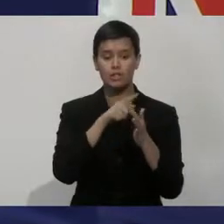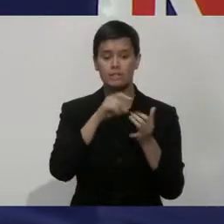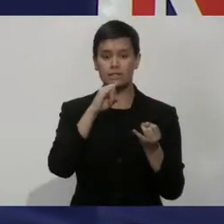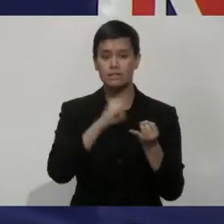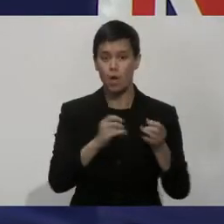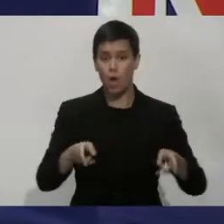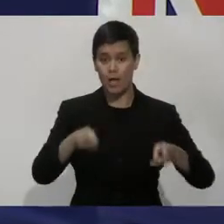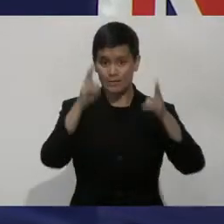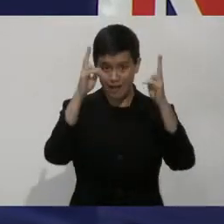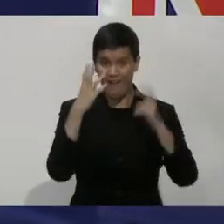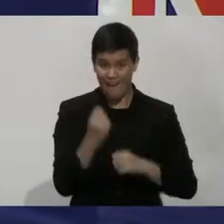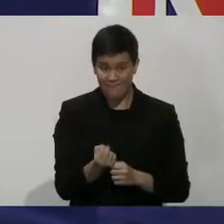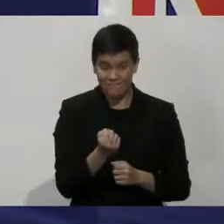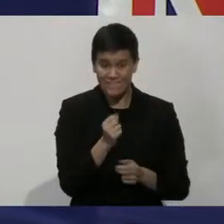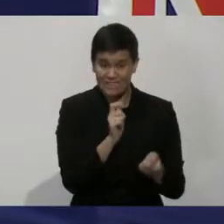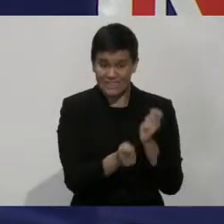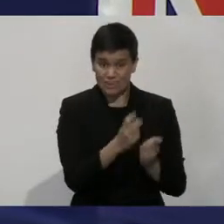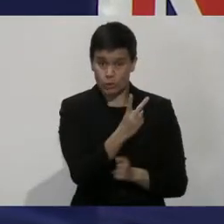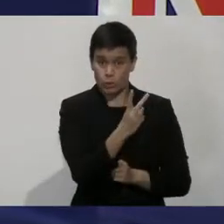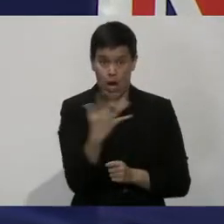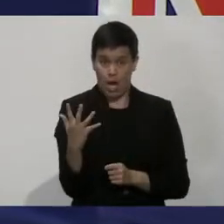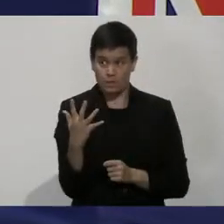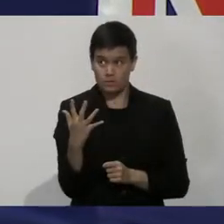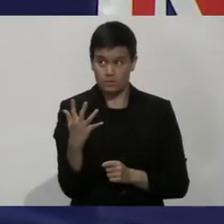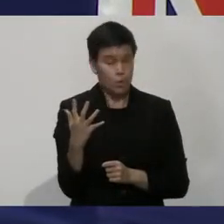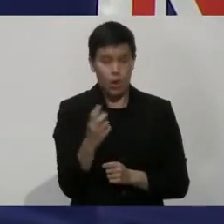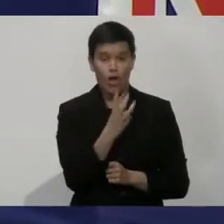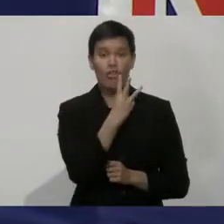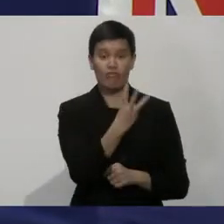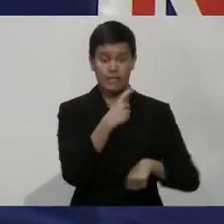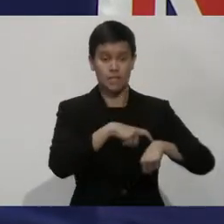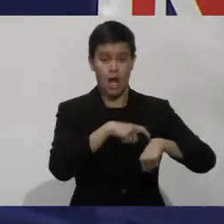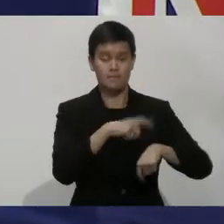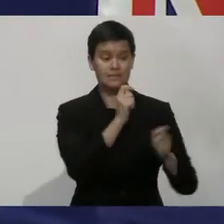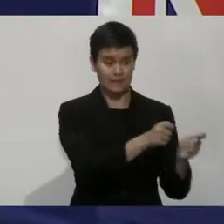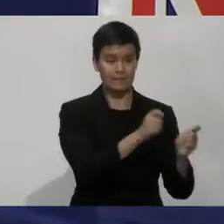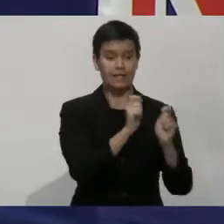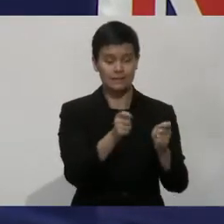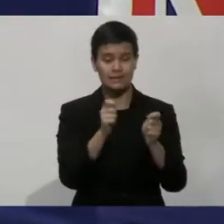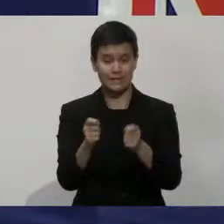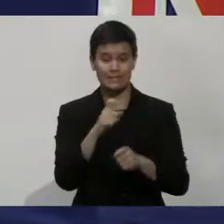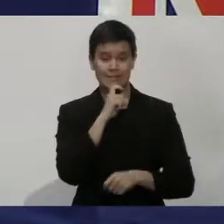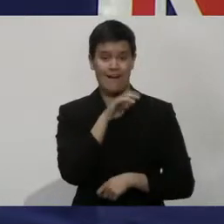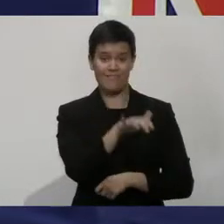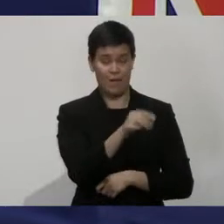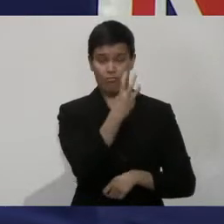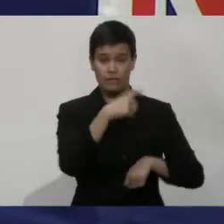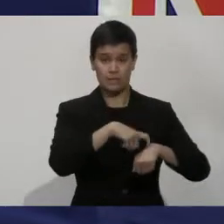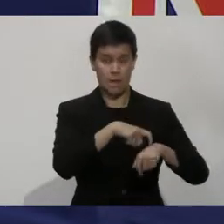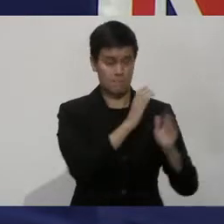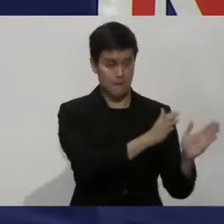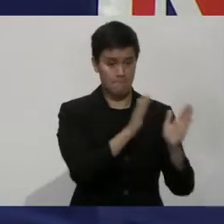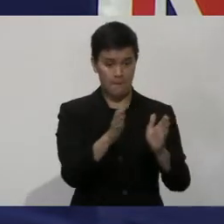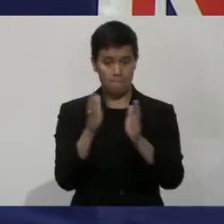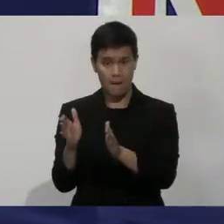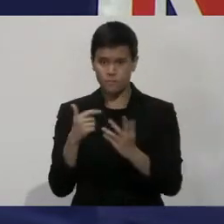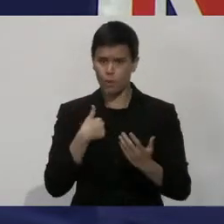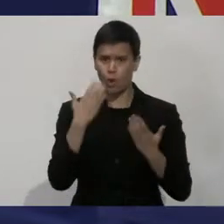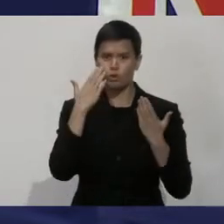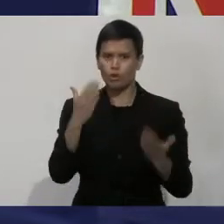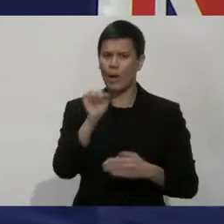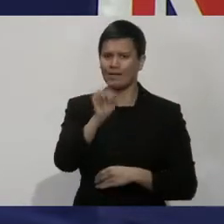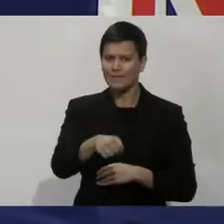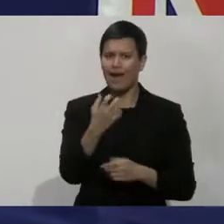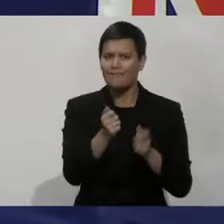25th and the 10th of August before this first case was found. So that's an example. There was testing being done, and of course it